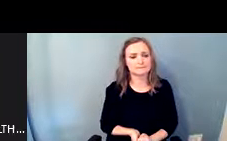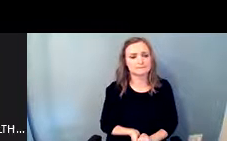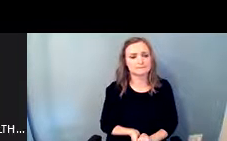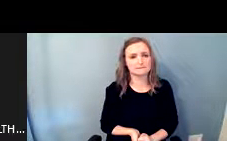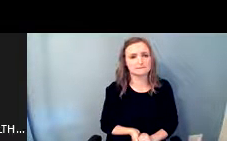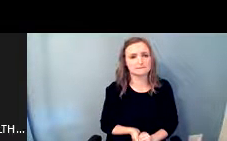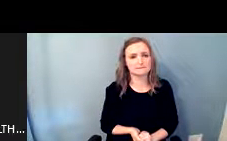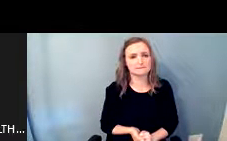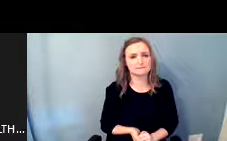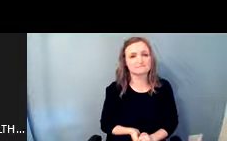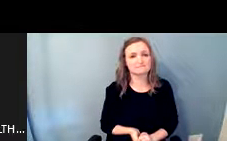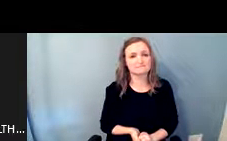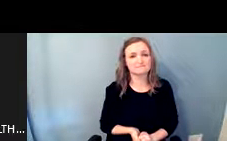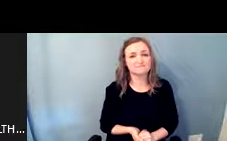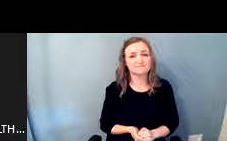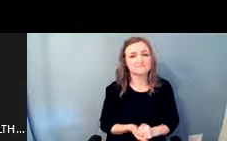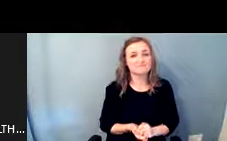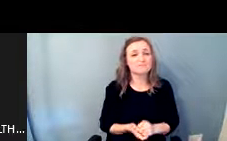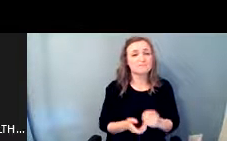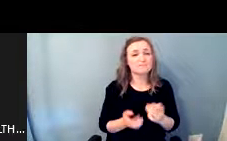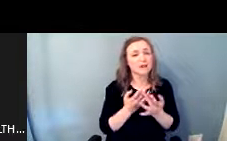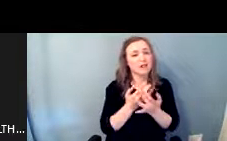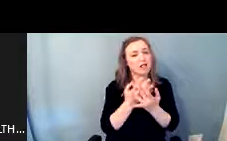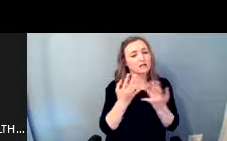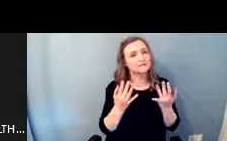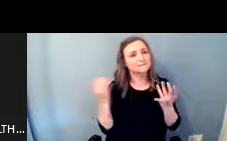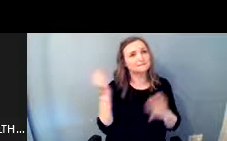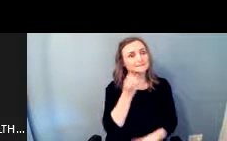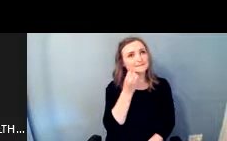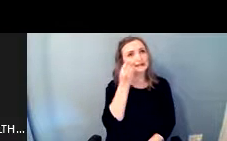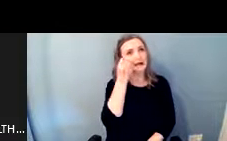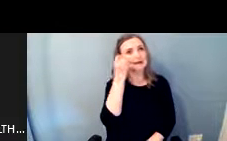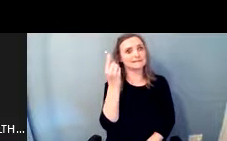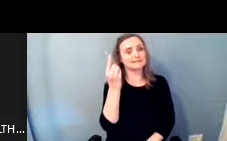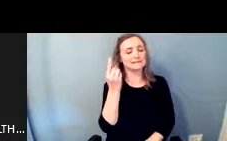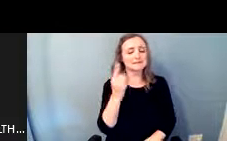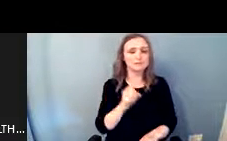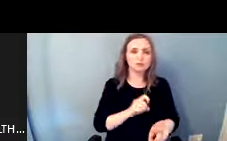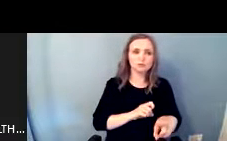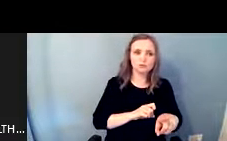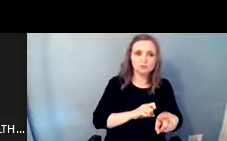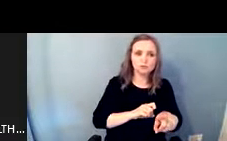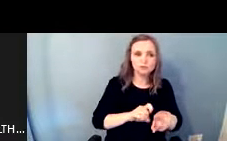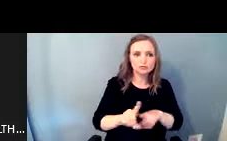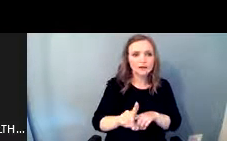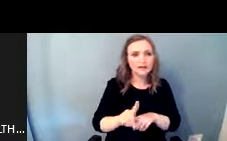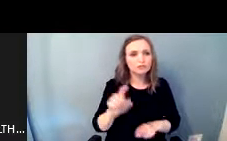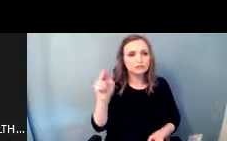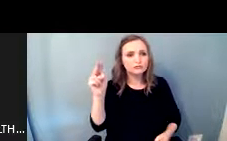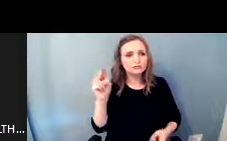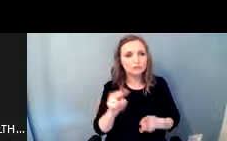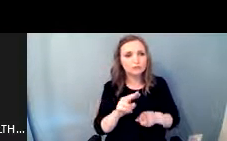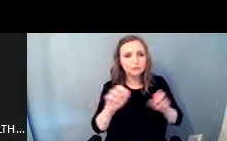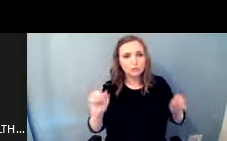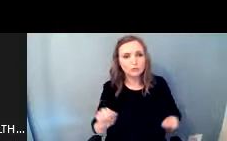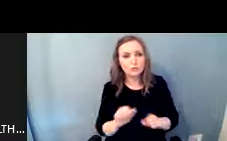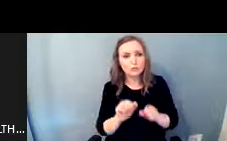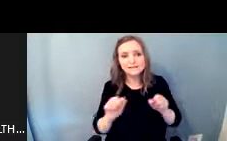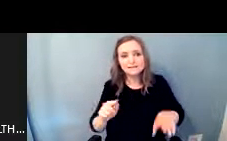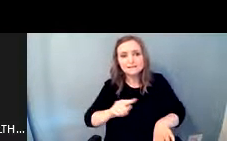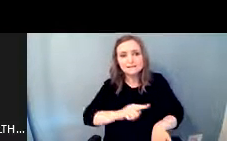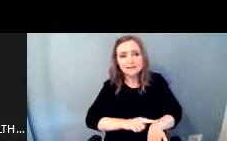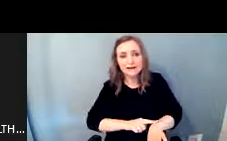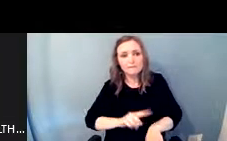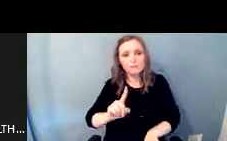there's been lots of initiatives that we've come up with to try and facilitate delivering these cancer targets for people.